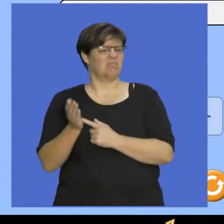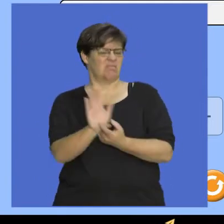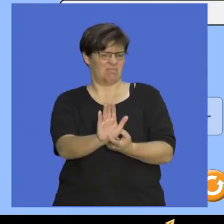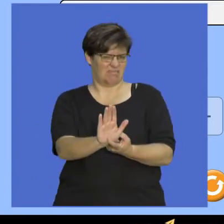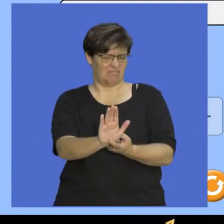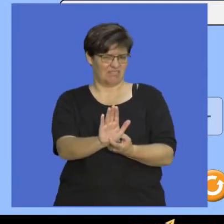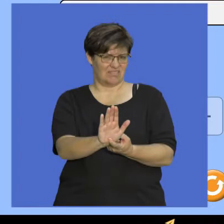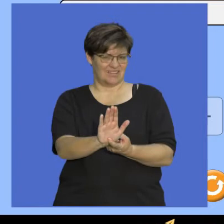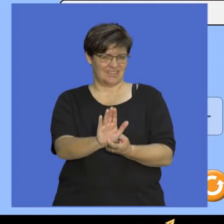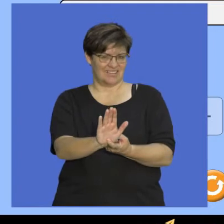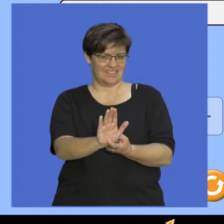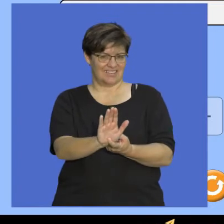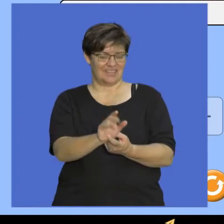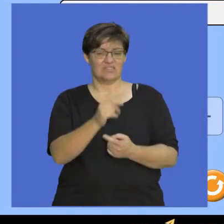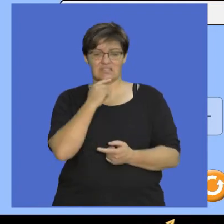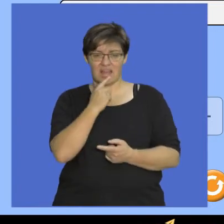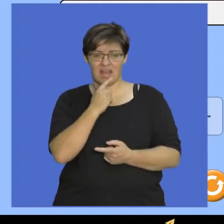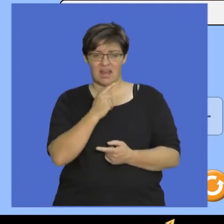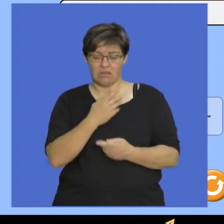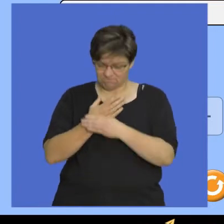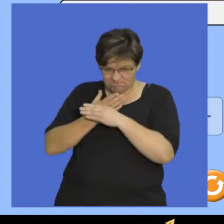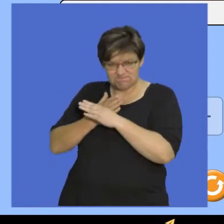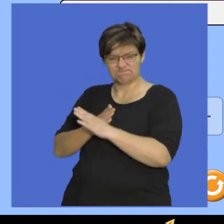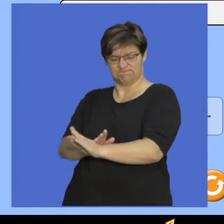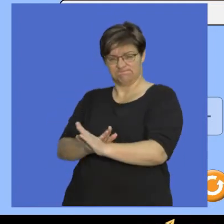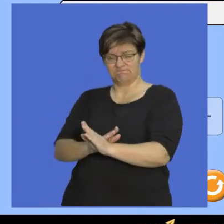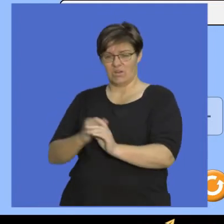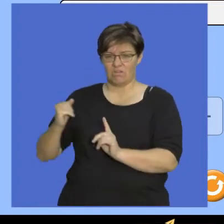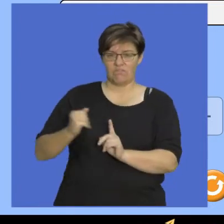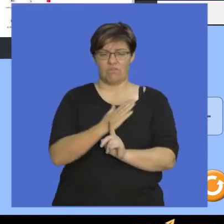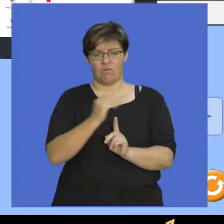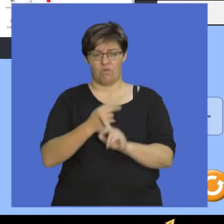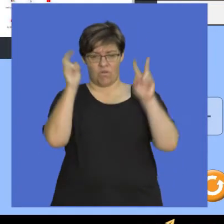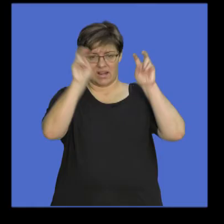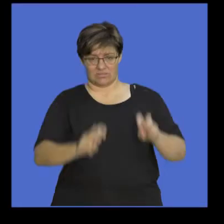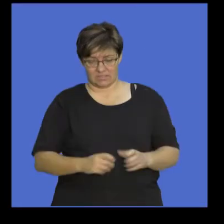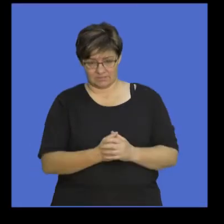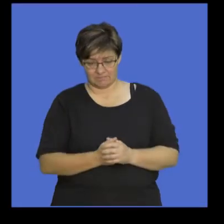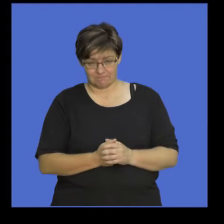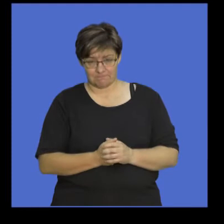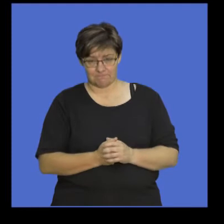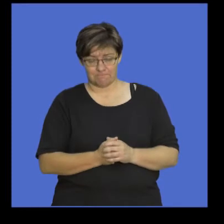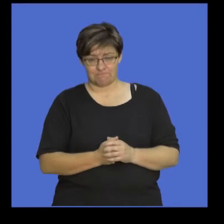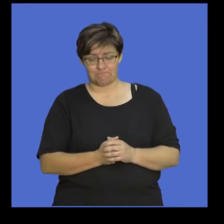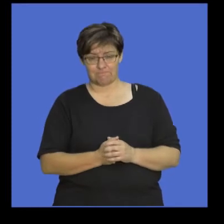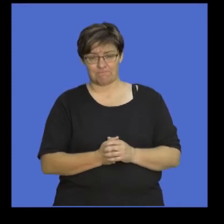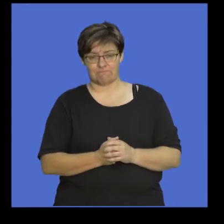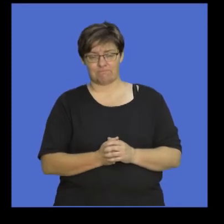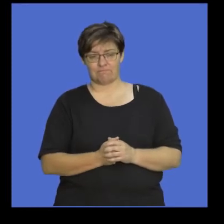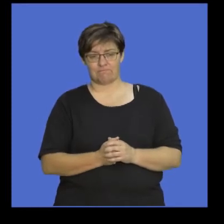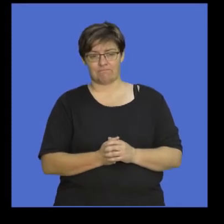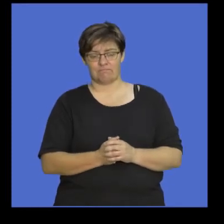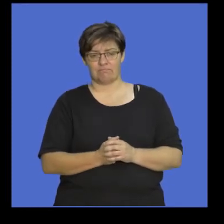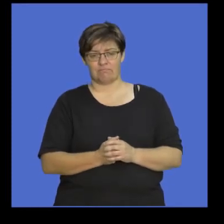demonstration of what it means when we talk about the opposition to the flow of electric charge, right? Okay, now